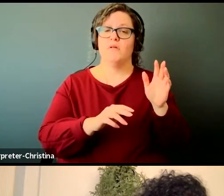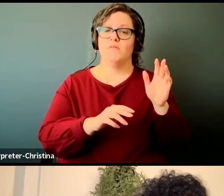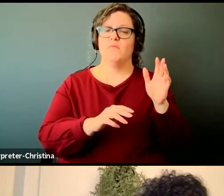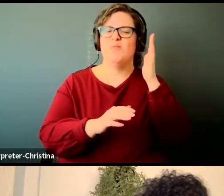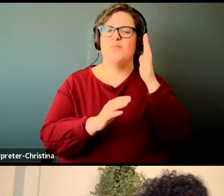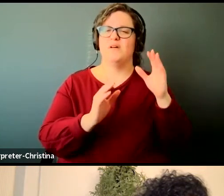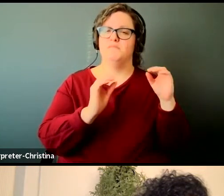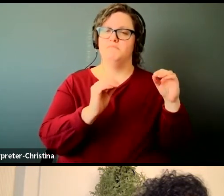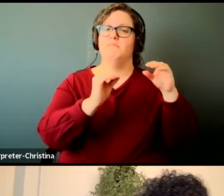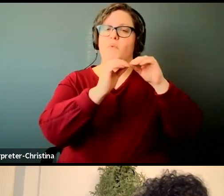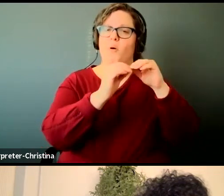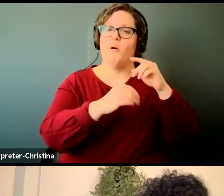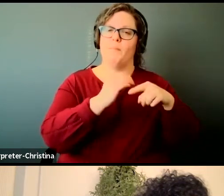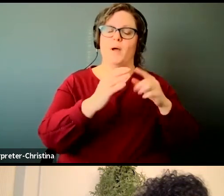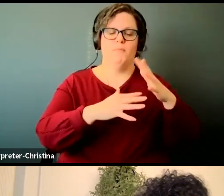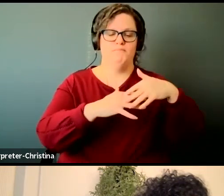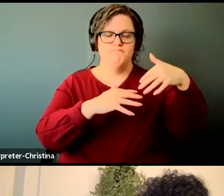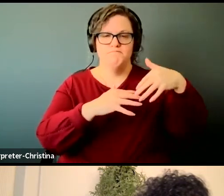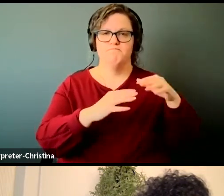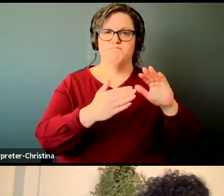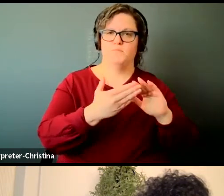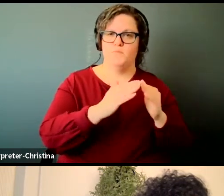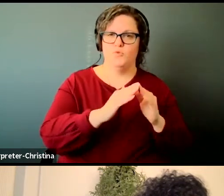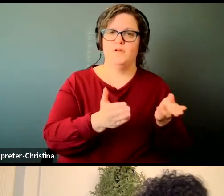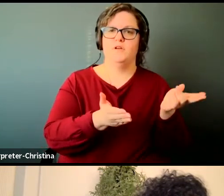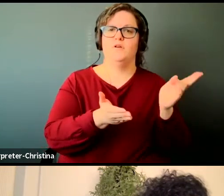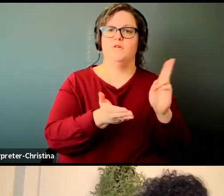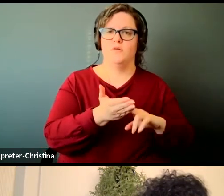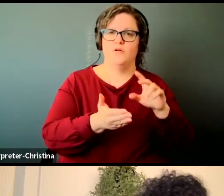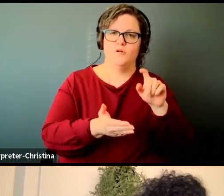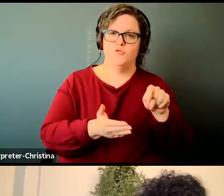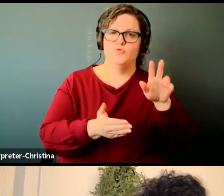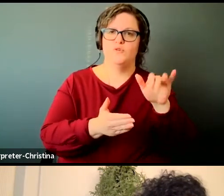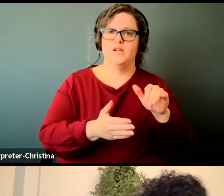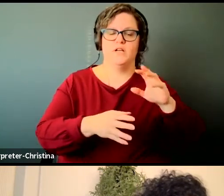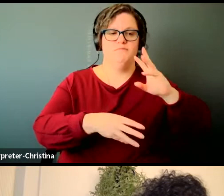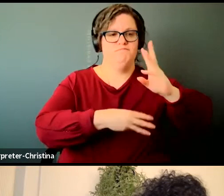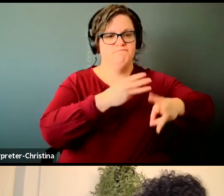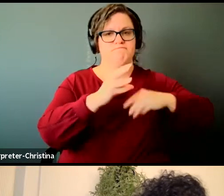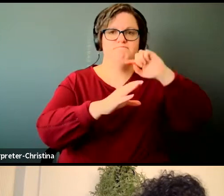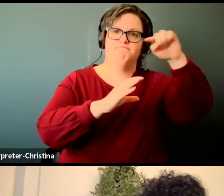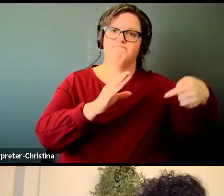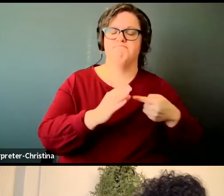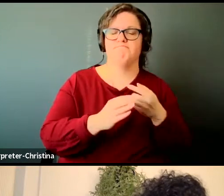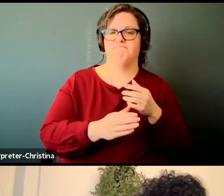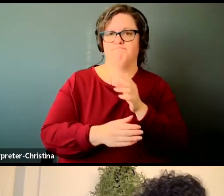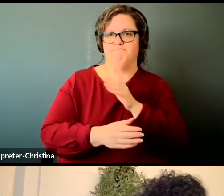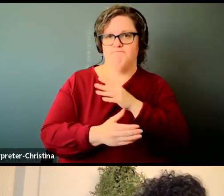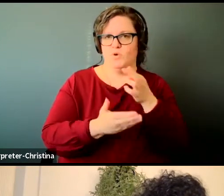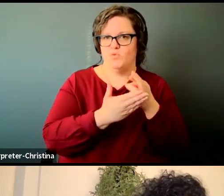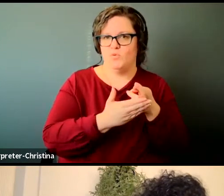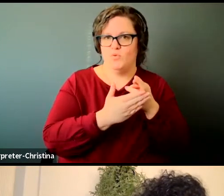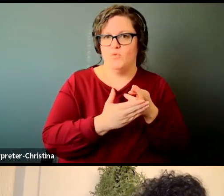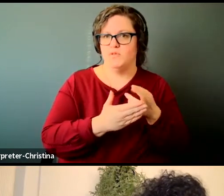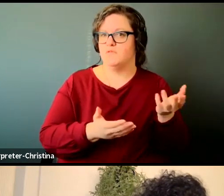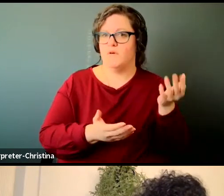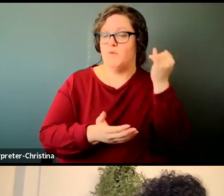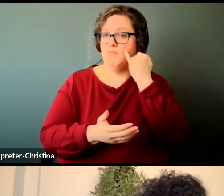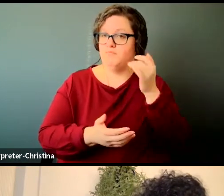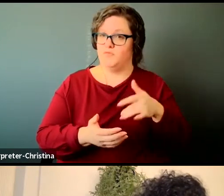Indigenous language communities that exist worldwide. It's a lovely resource, and do spend time with it if you're